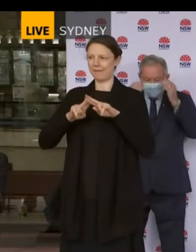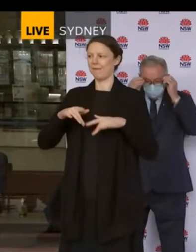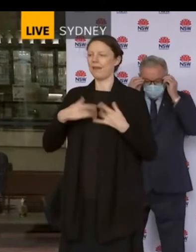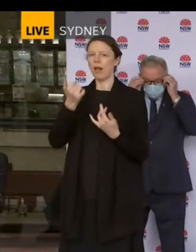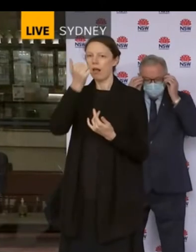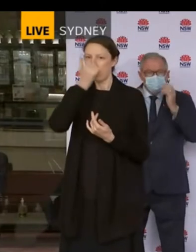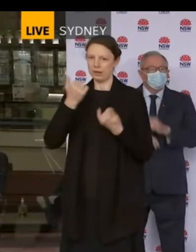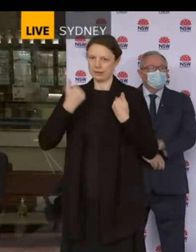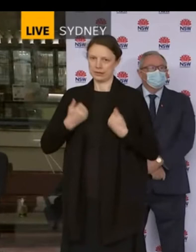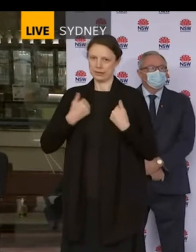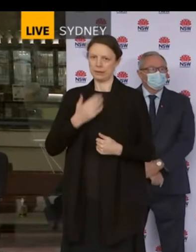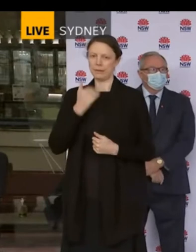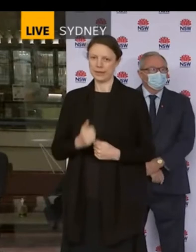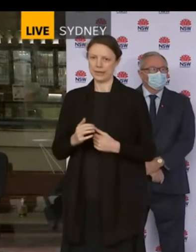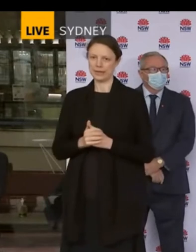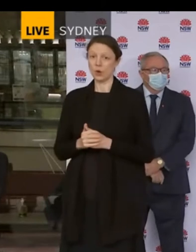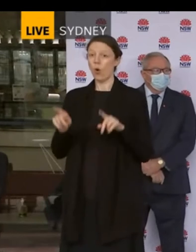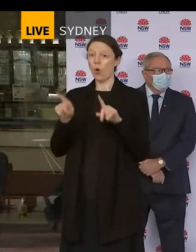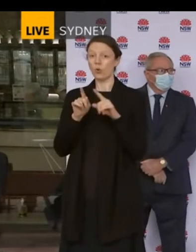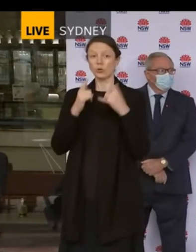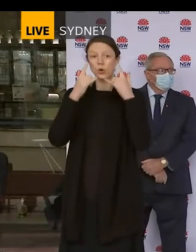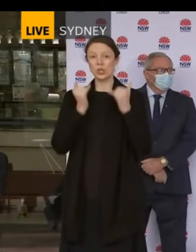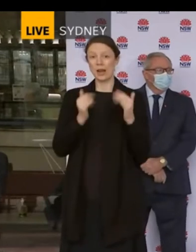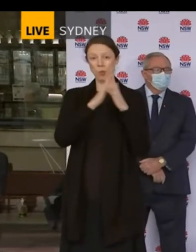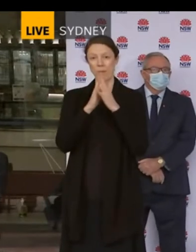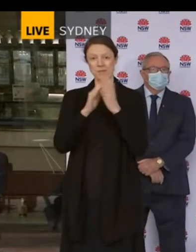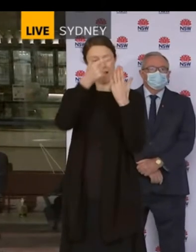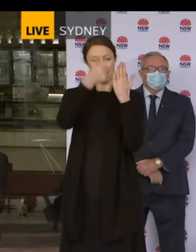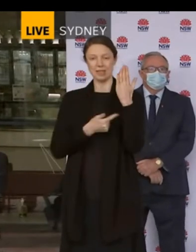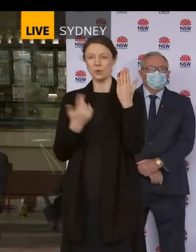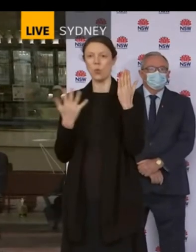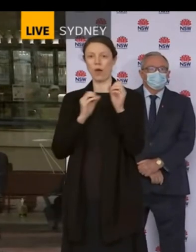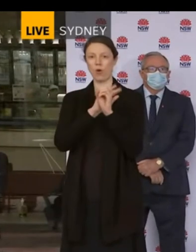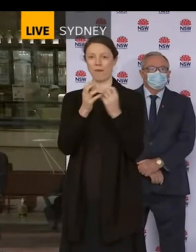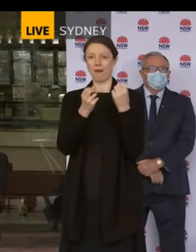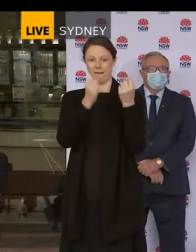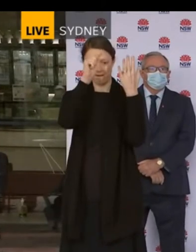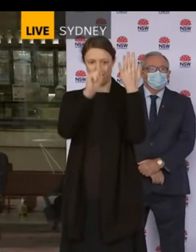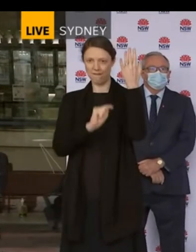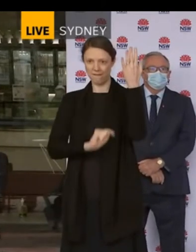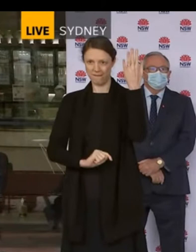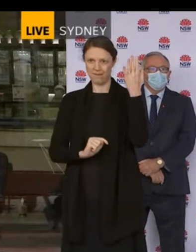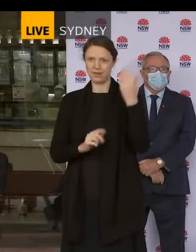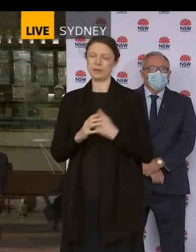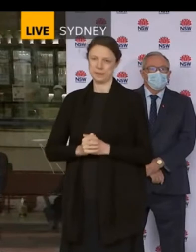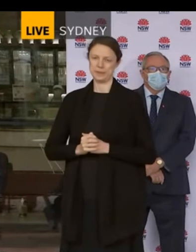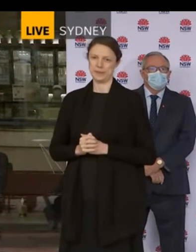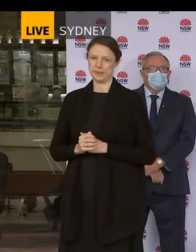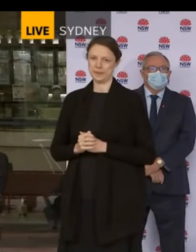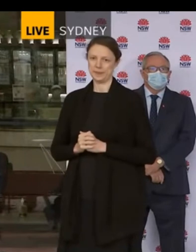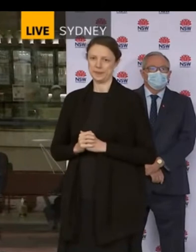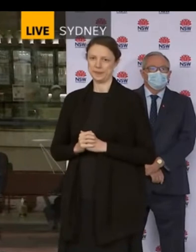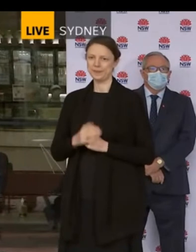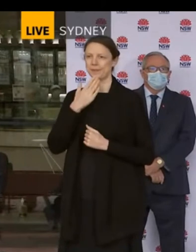Check those websites, but also get a test with the most minimal of symptoms, so we don't again miss any further